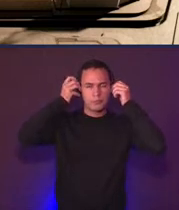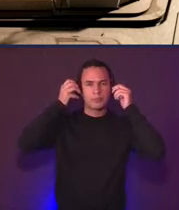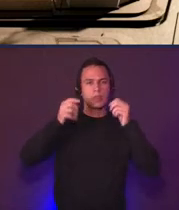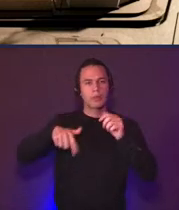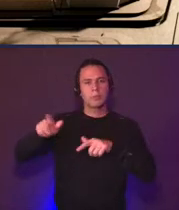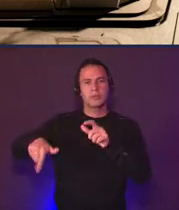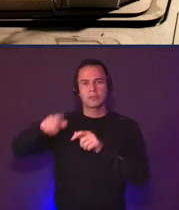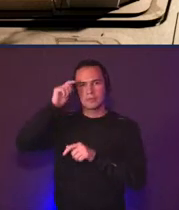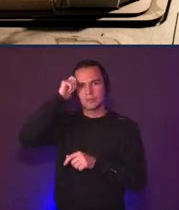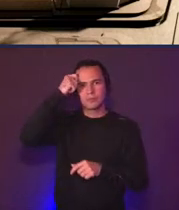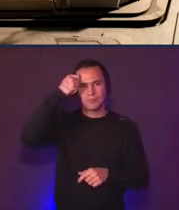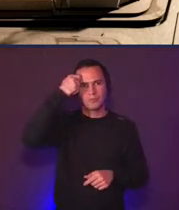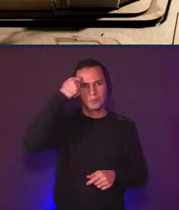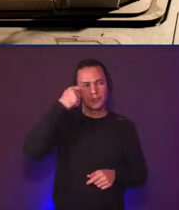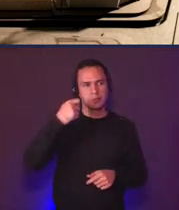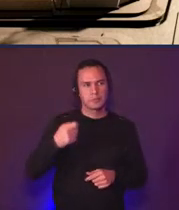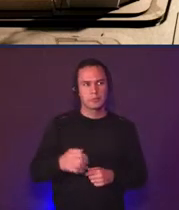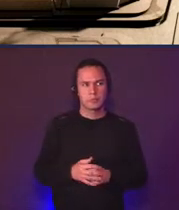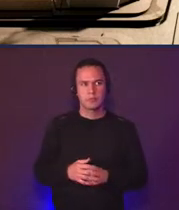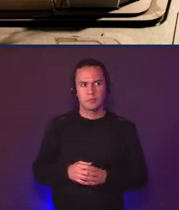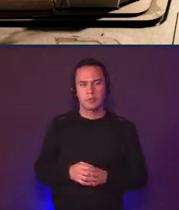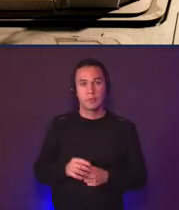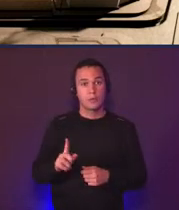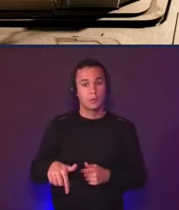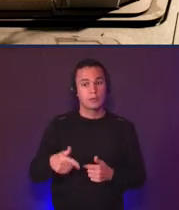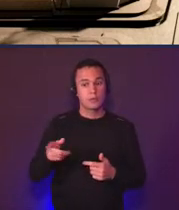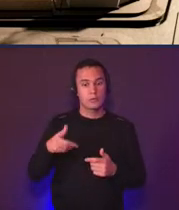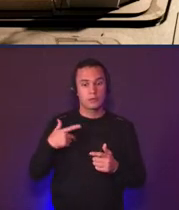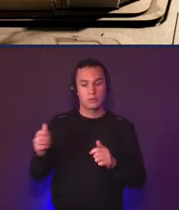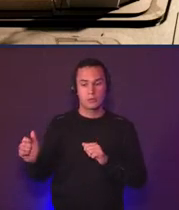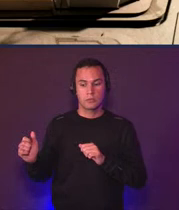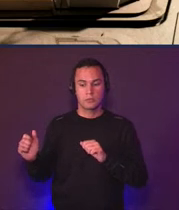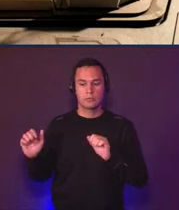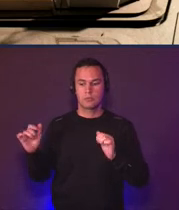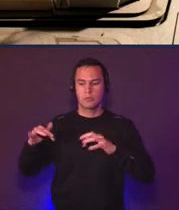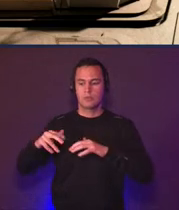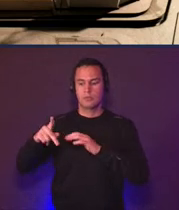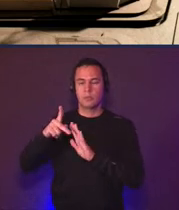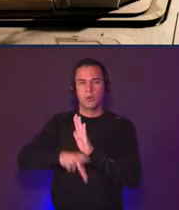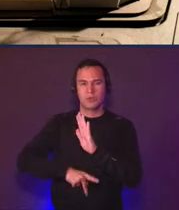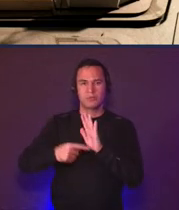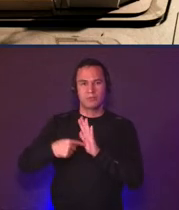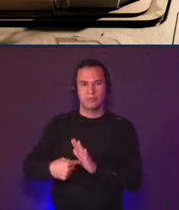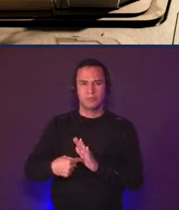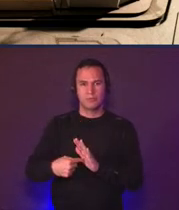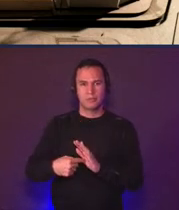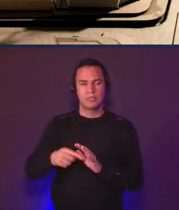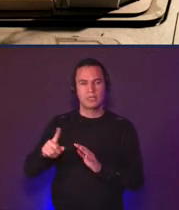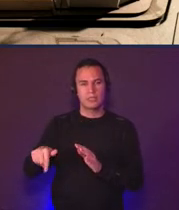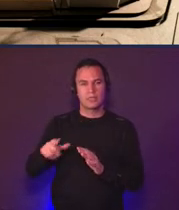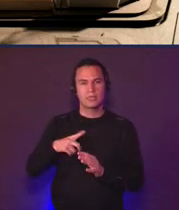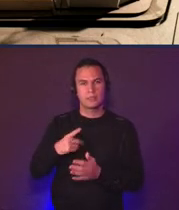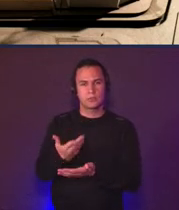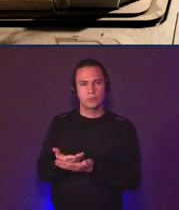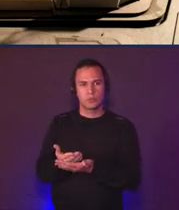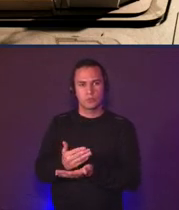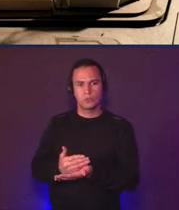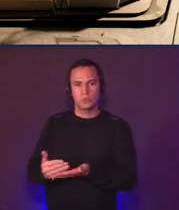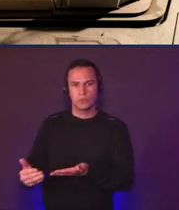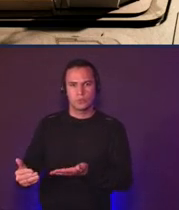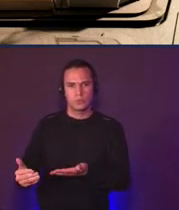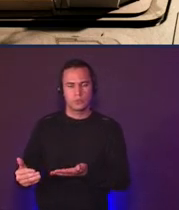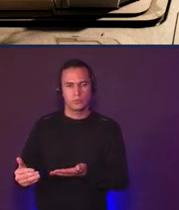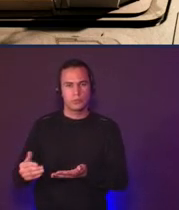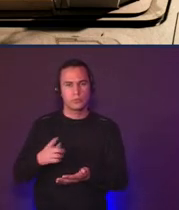so I tie those themes into my projects that I teach at Miami-Dade College. And so you're